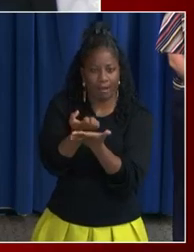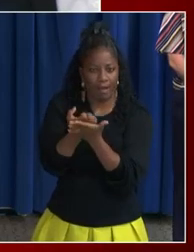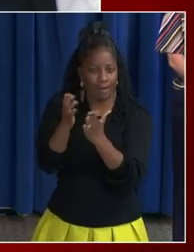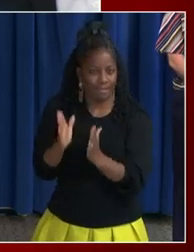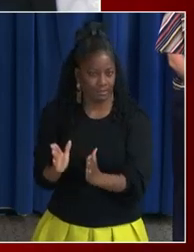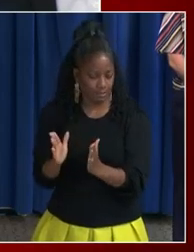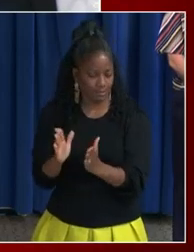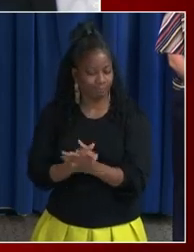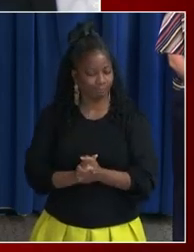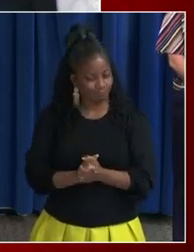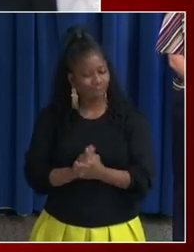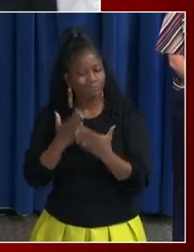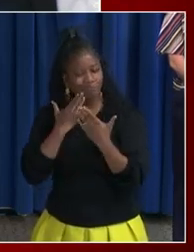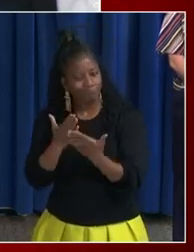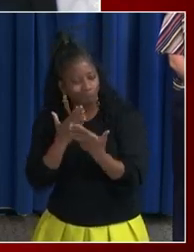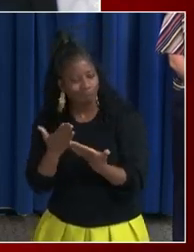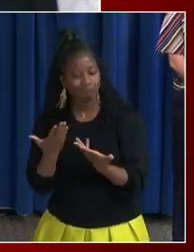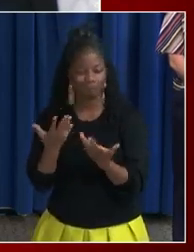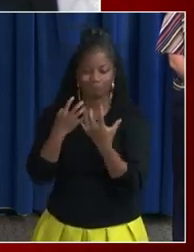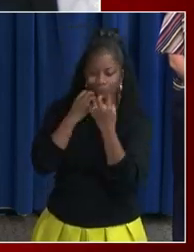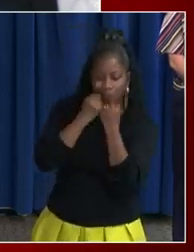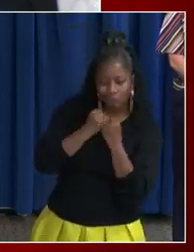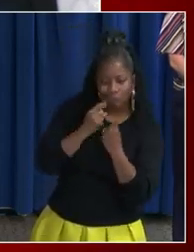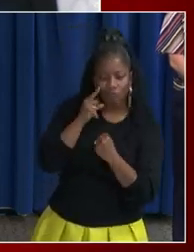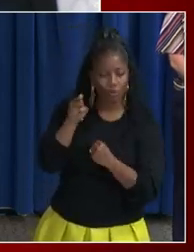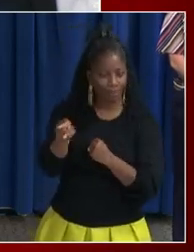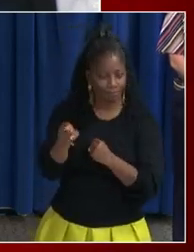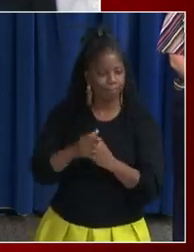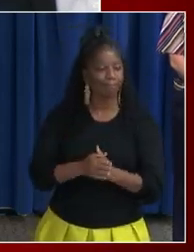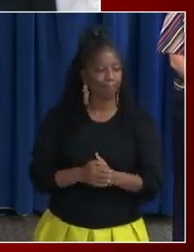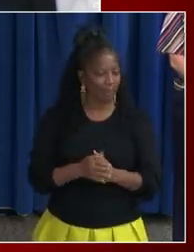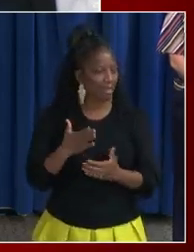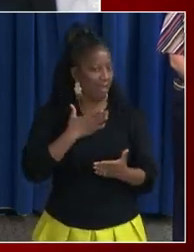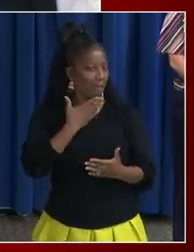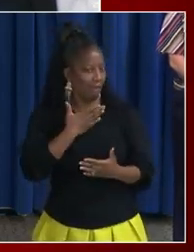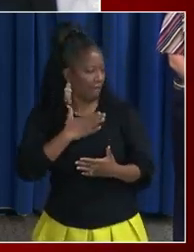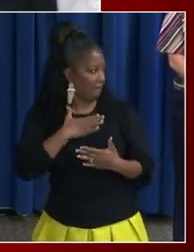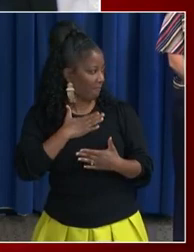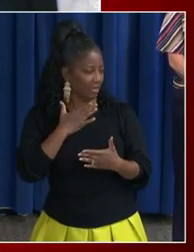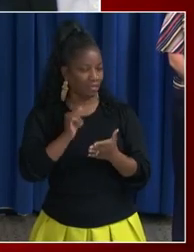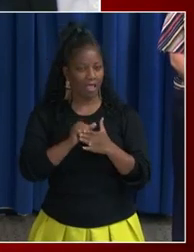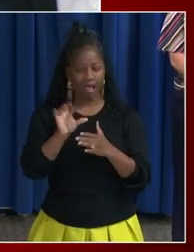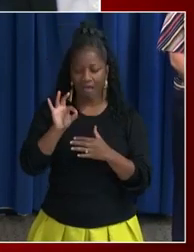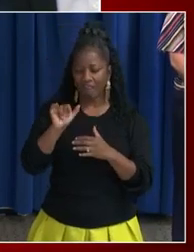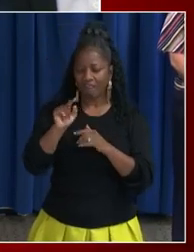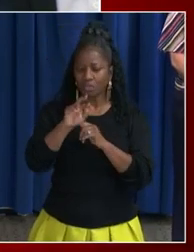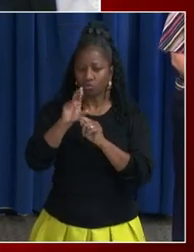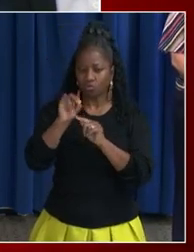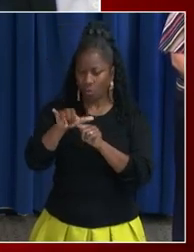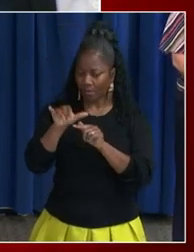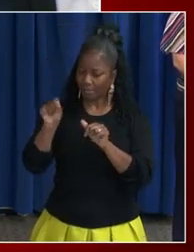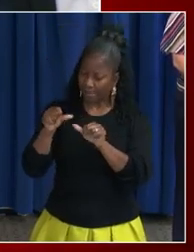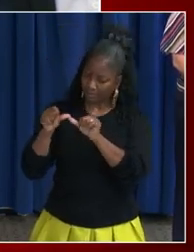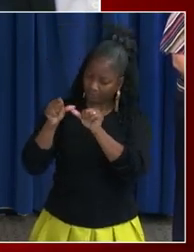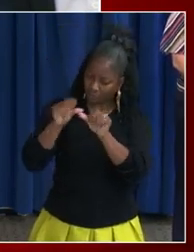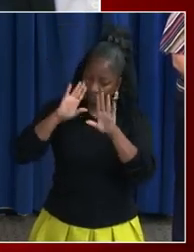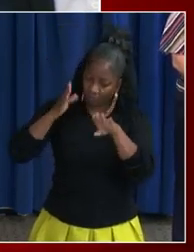economist. So I'm very happy that Fitzroy can continue to concentrate on